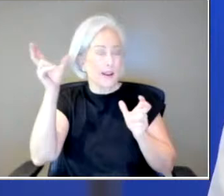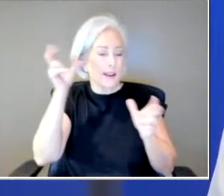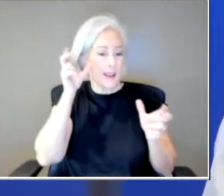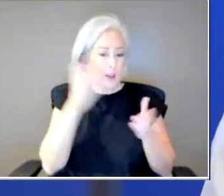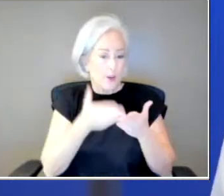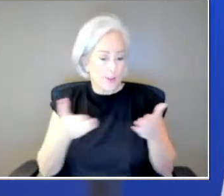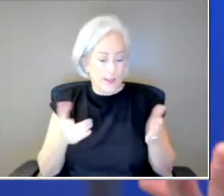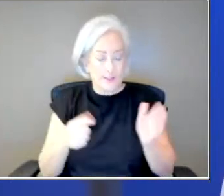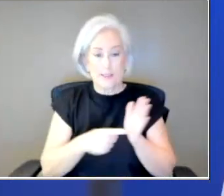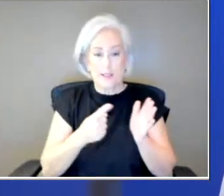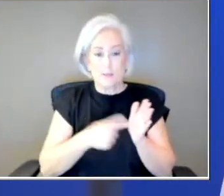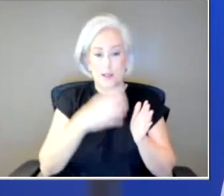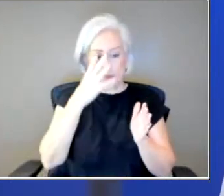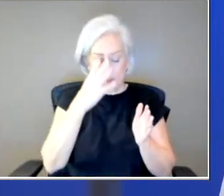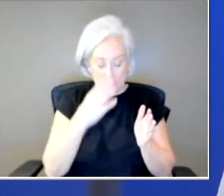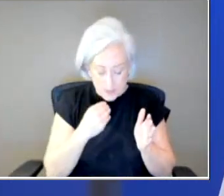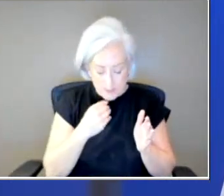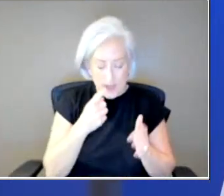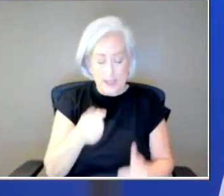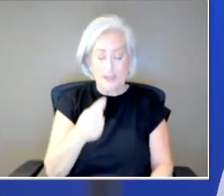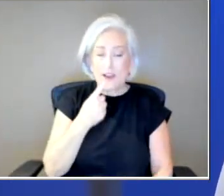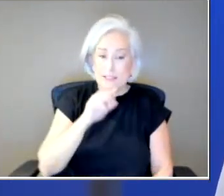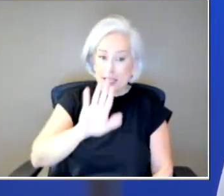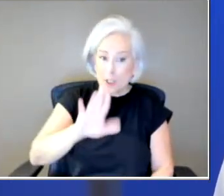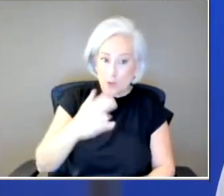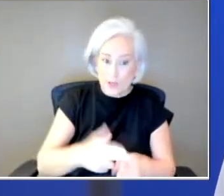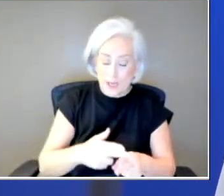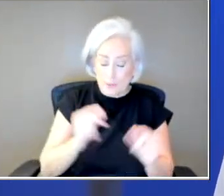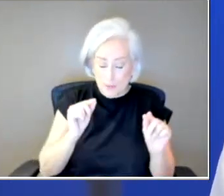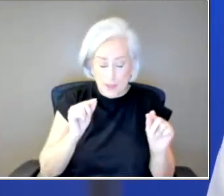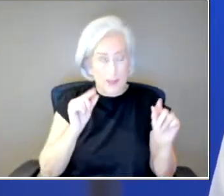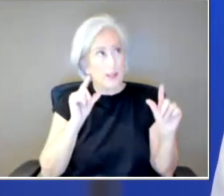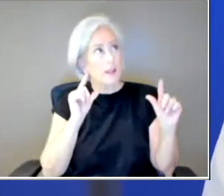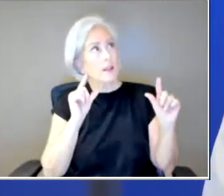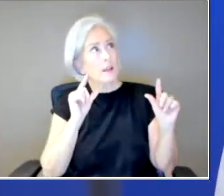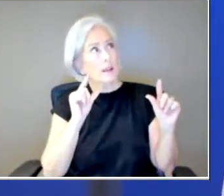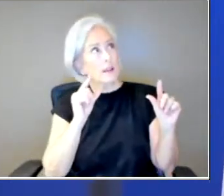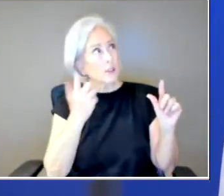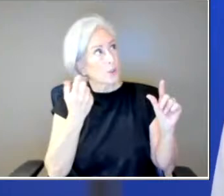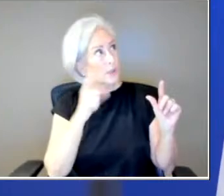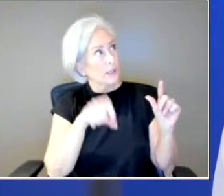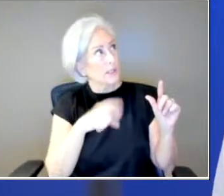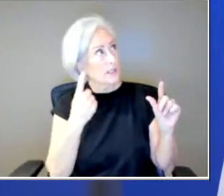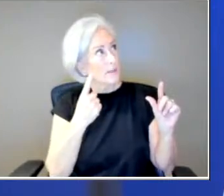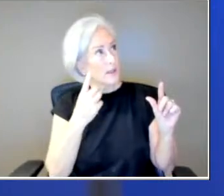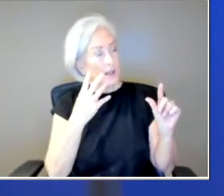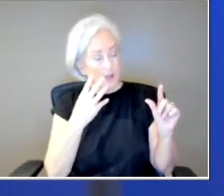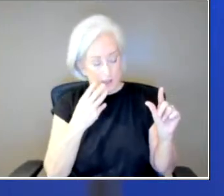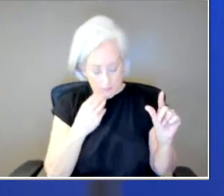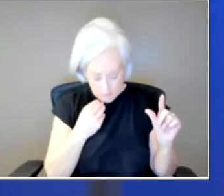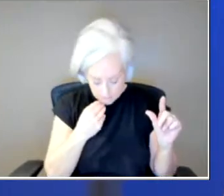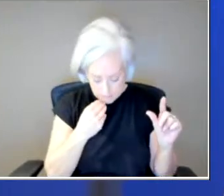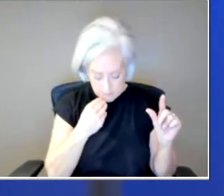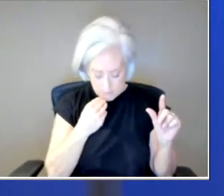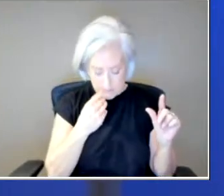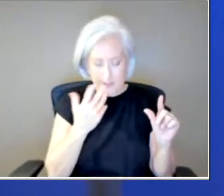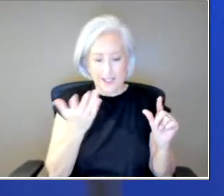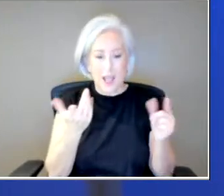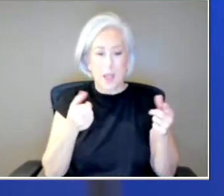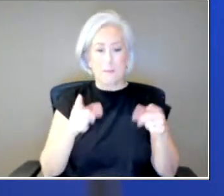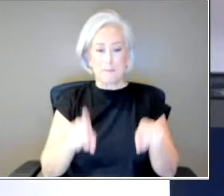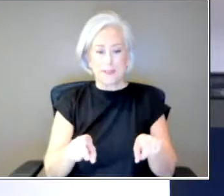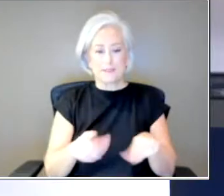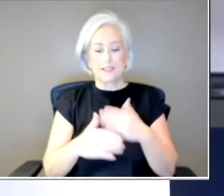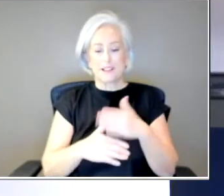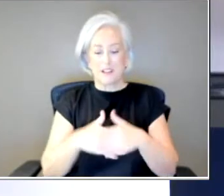name, you would open up your eyes and then you'd say, what, did you need something? And then if not, then they'll kind of go back to a state of comfort for most of the procedure.